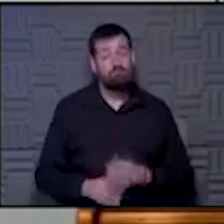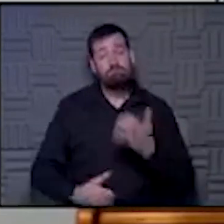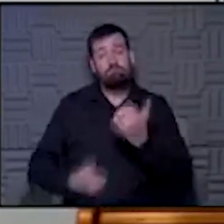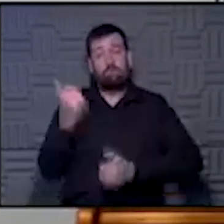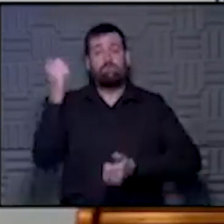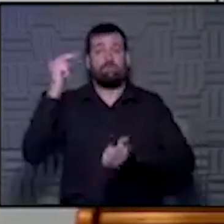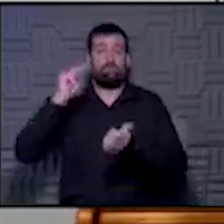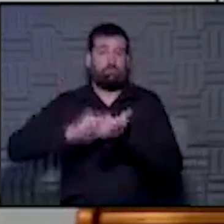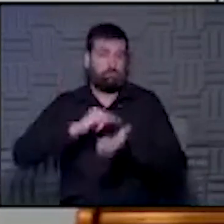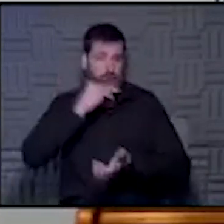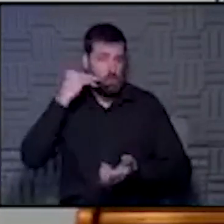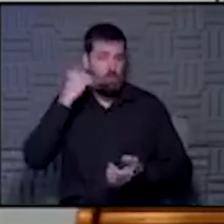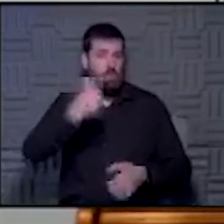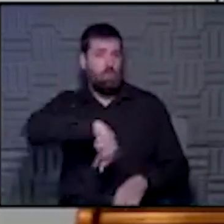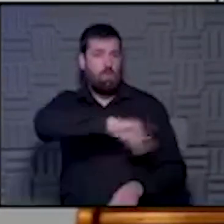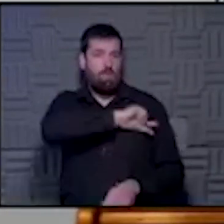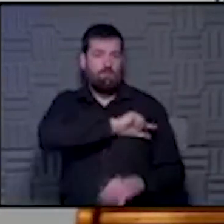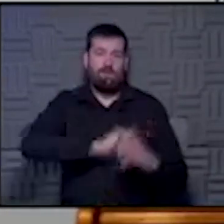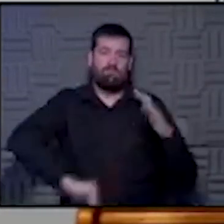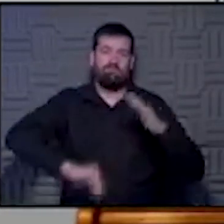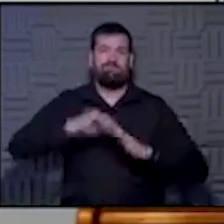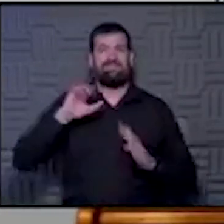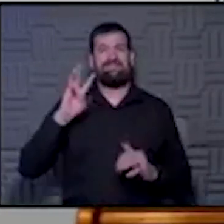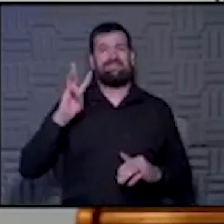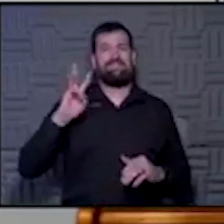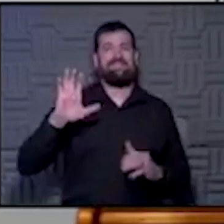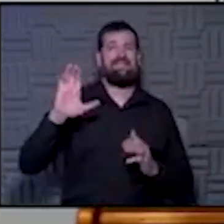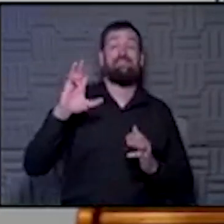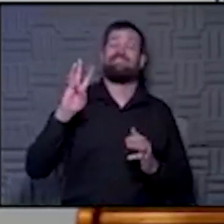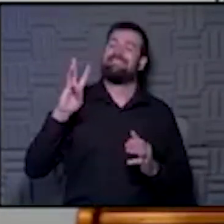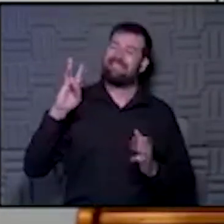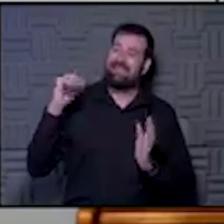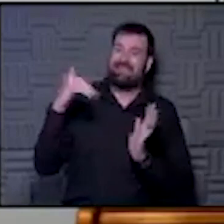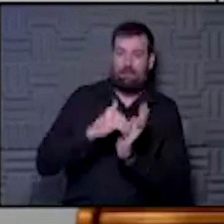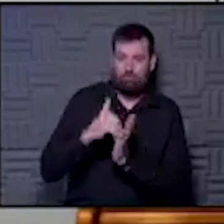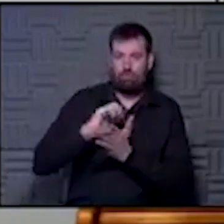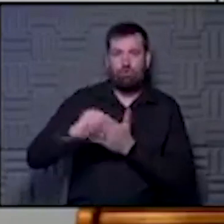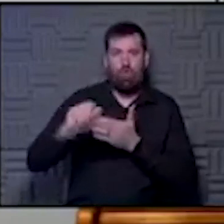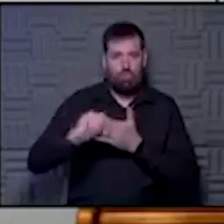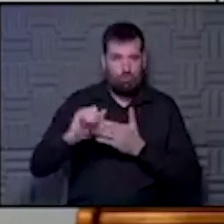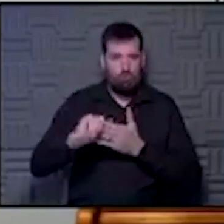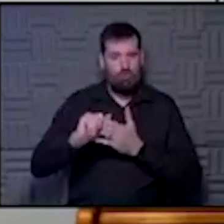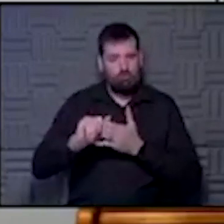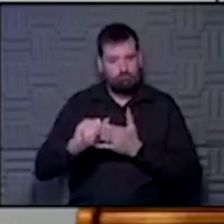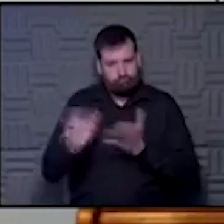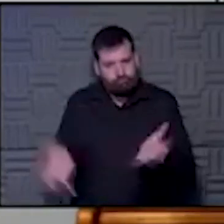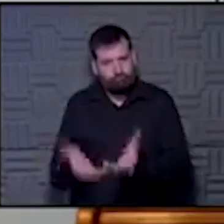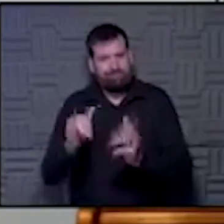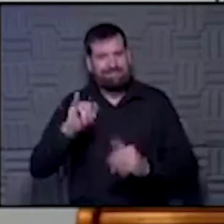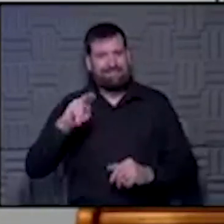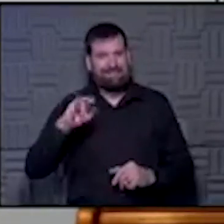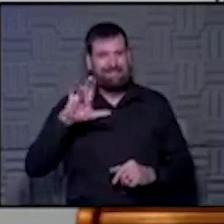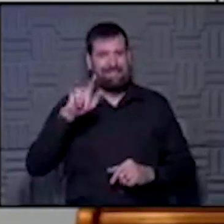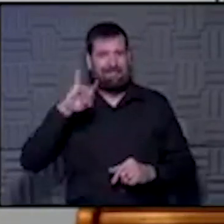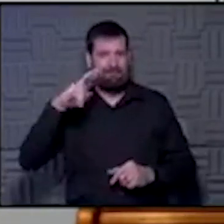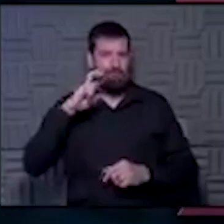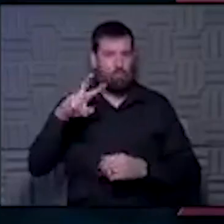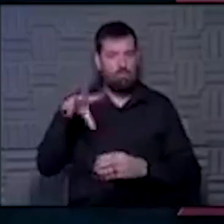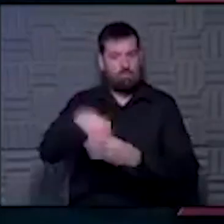will qualify for a $6,000 incentive for joining and learning and improving care in their nursing homes. So it's a great